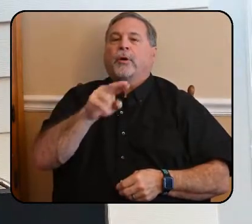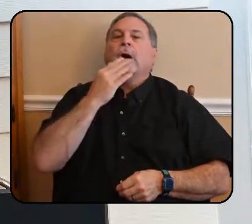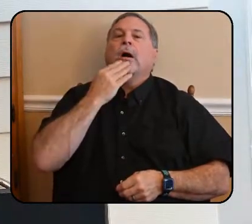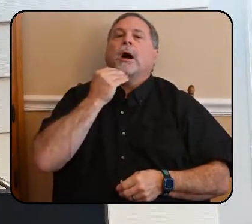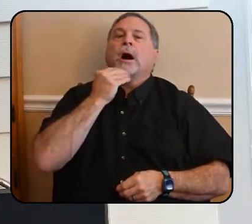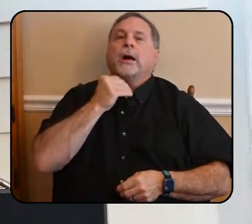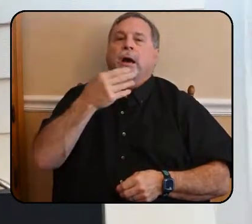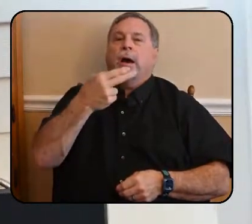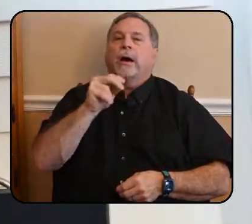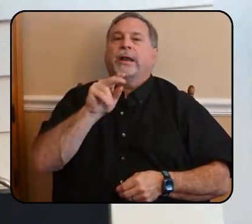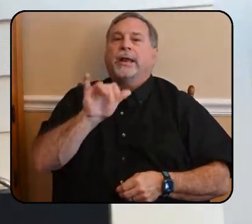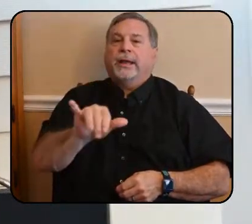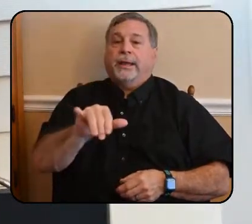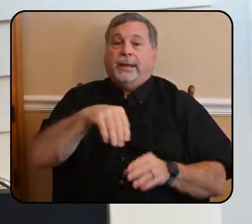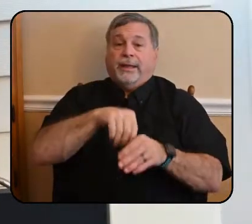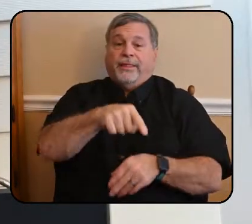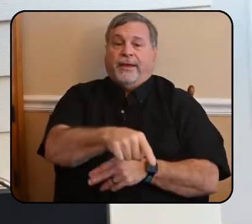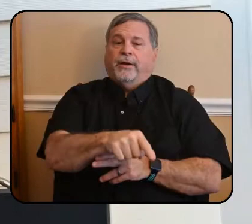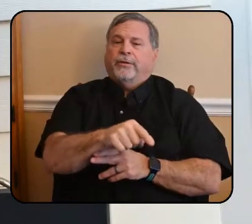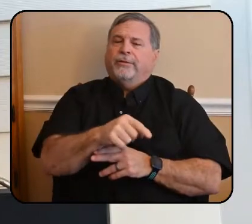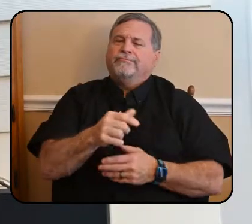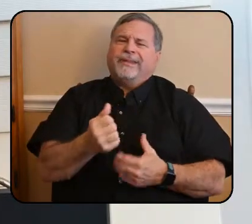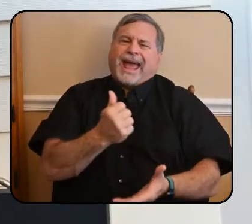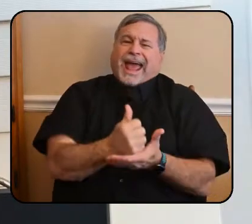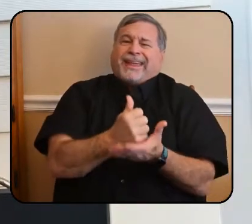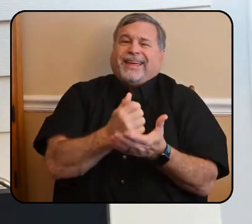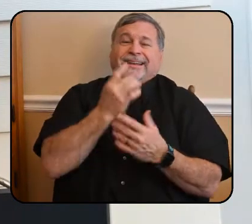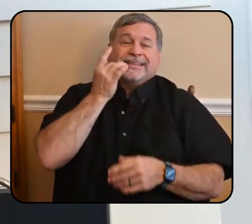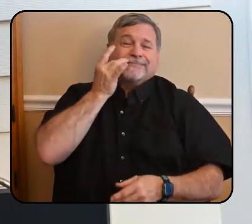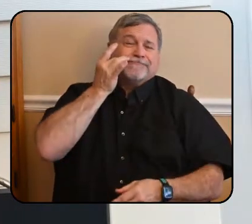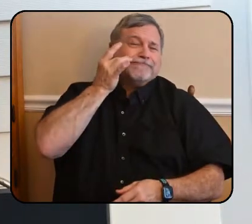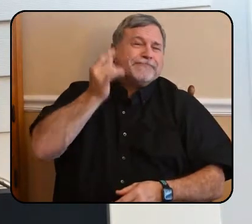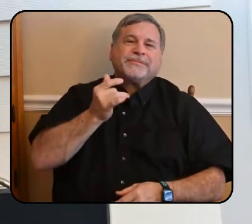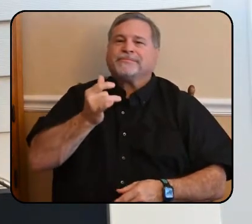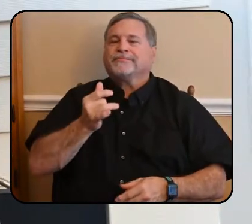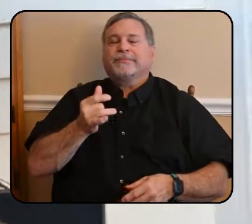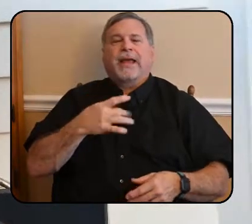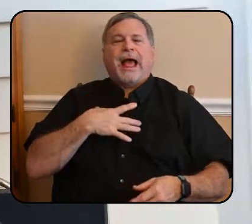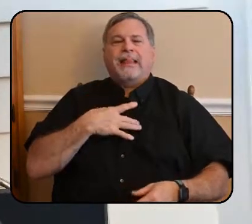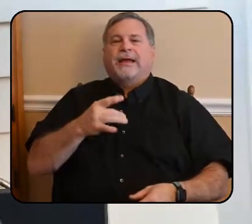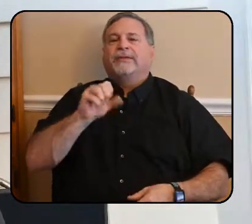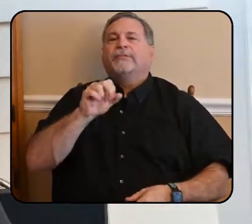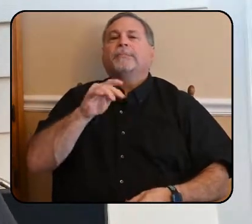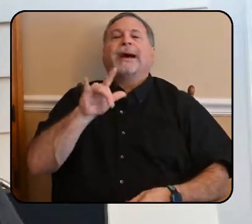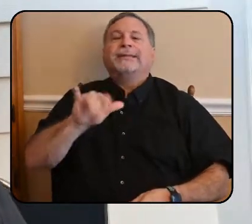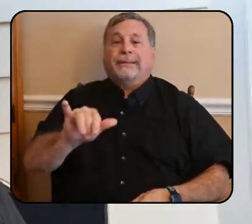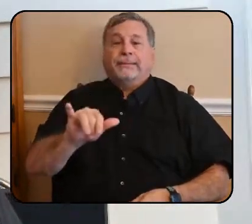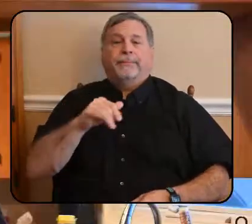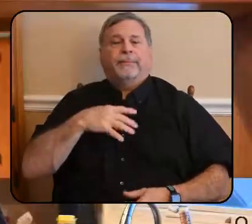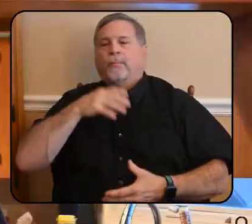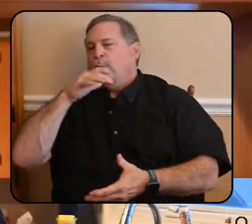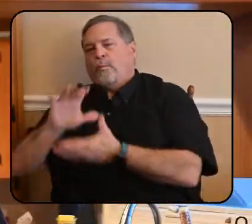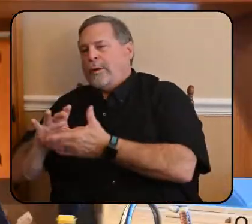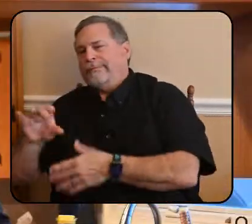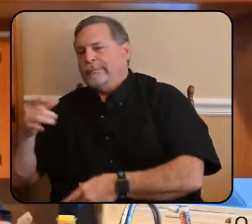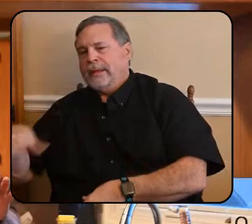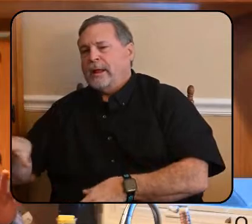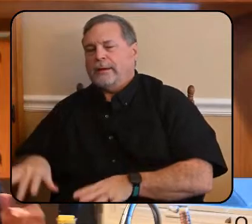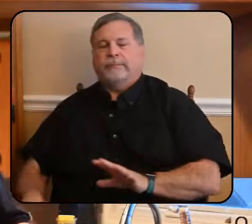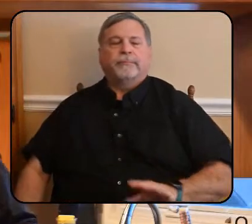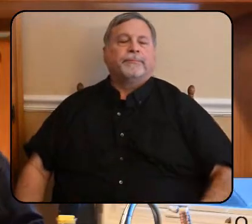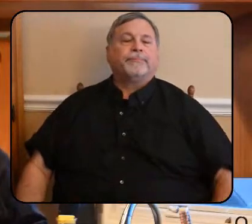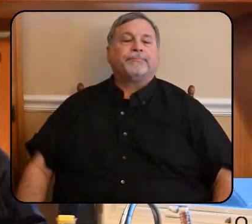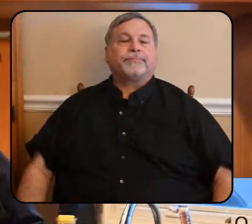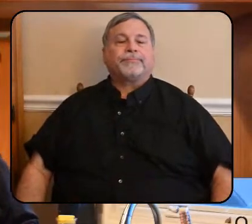honey, just to add that kick to it, because I like really spicy, but my wife does not. So let's go ahead and start doing that. Okay, so we